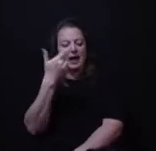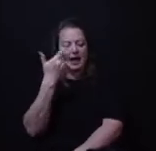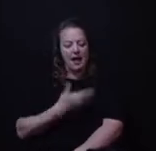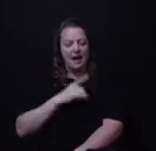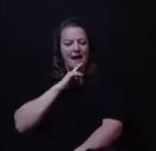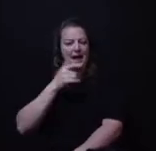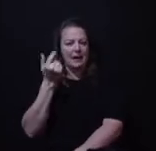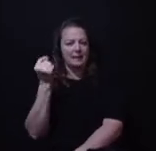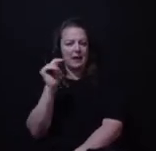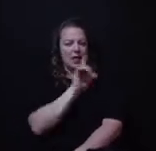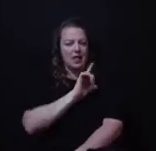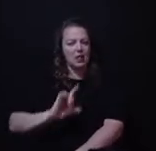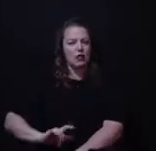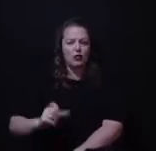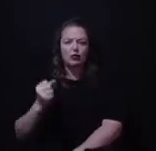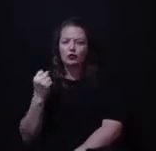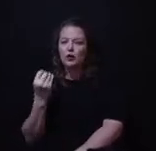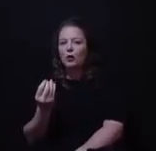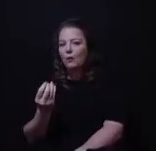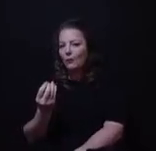So,